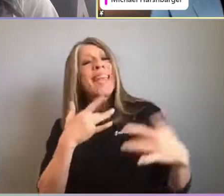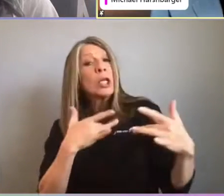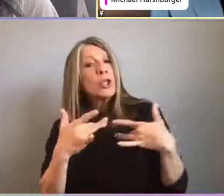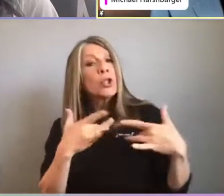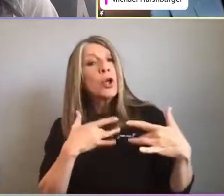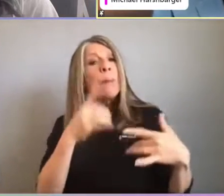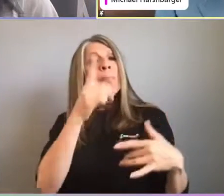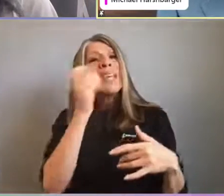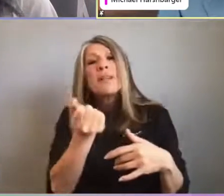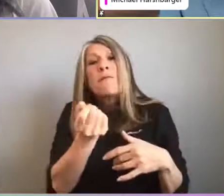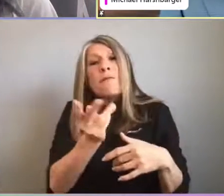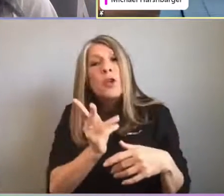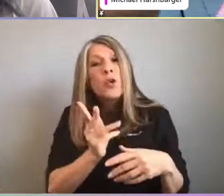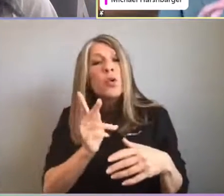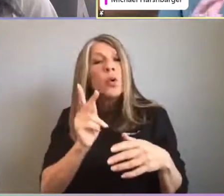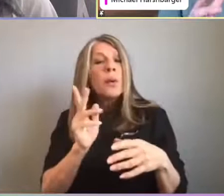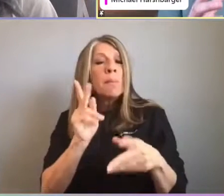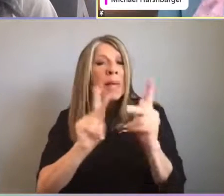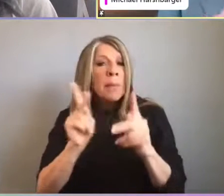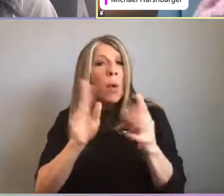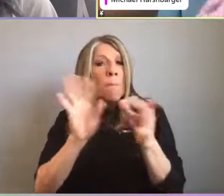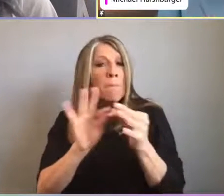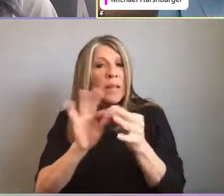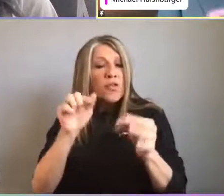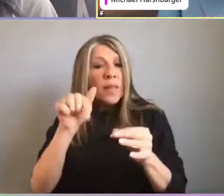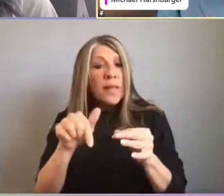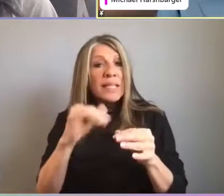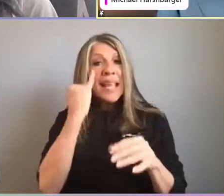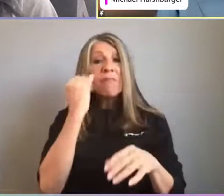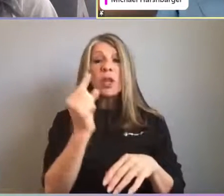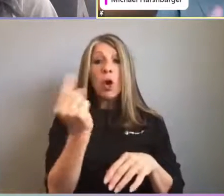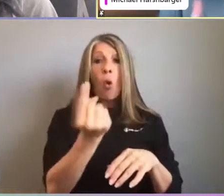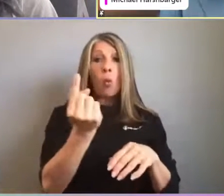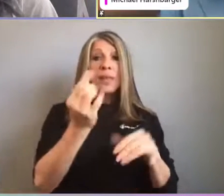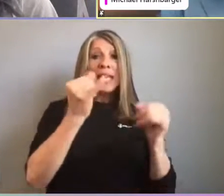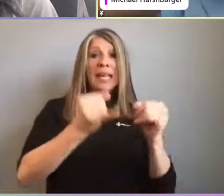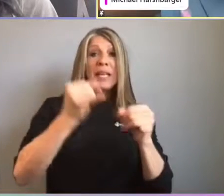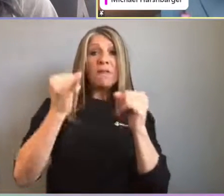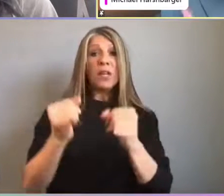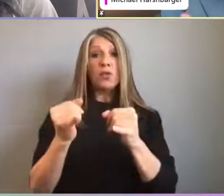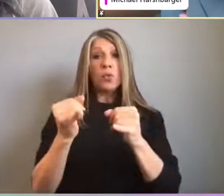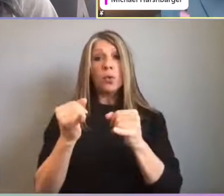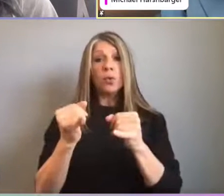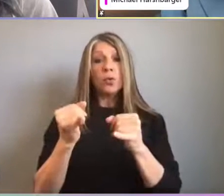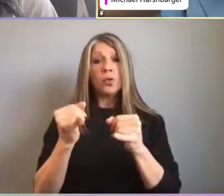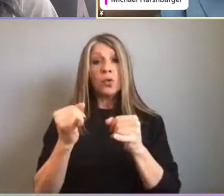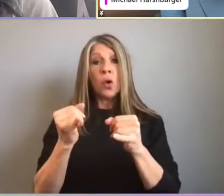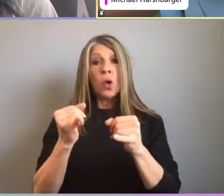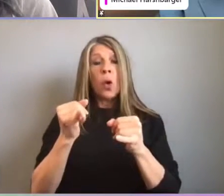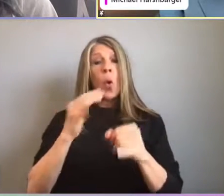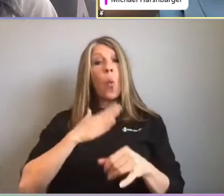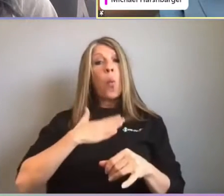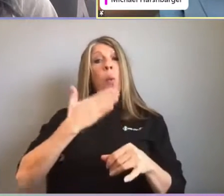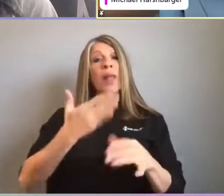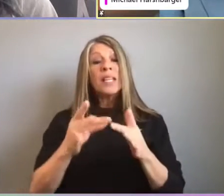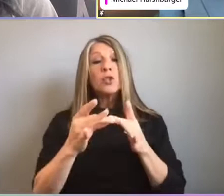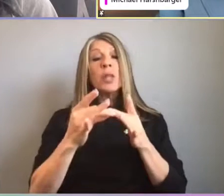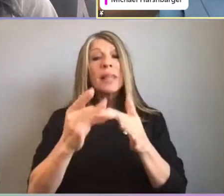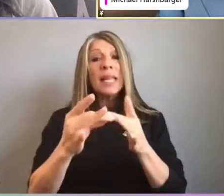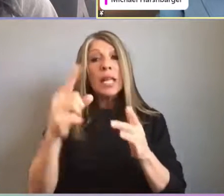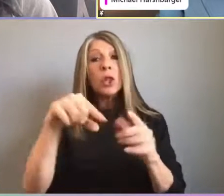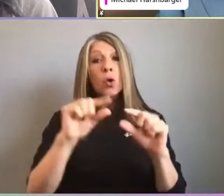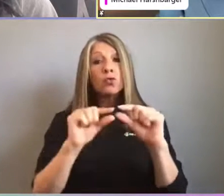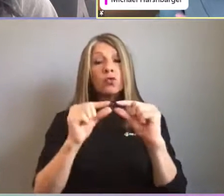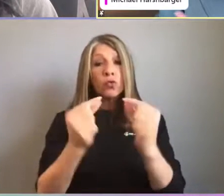of the participants mentioned it. If the only individuals internally willing to lead those groups